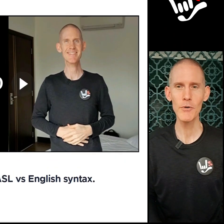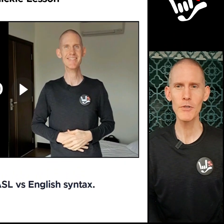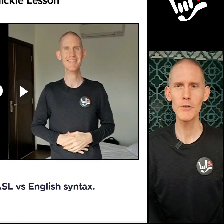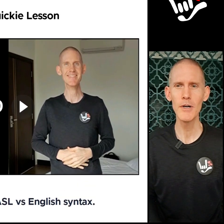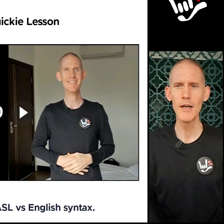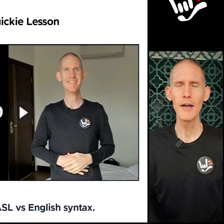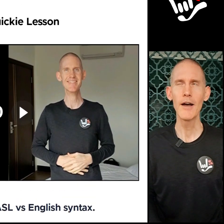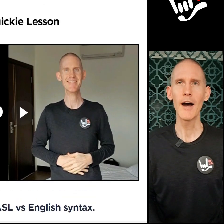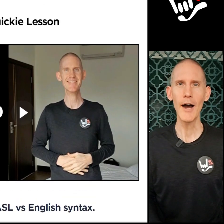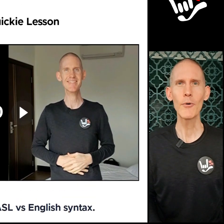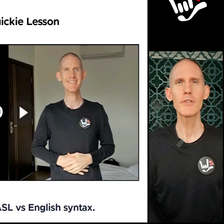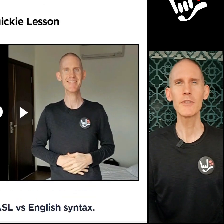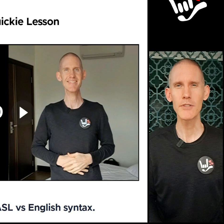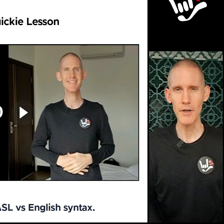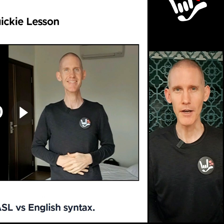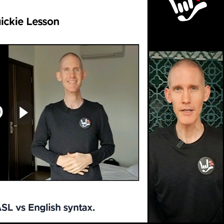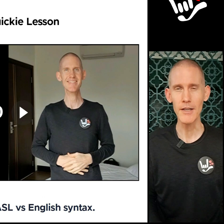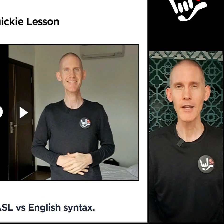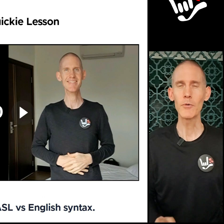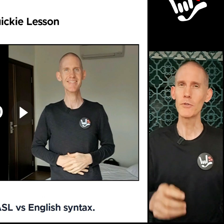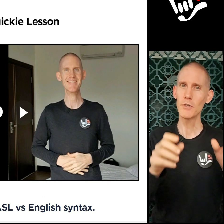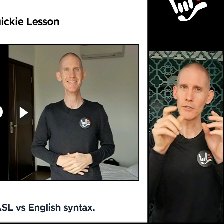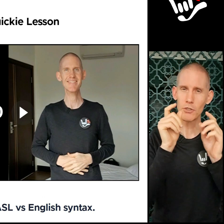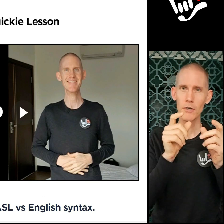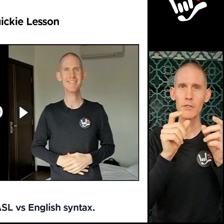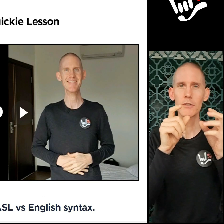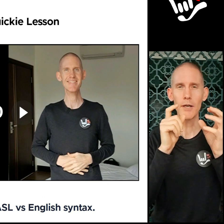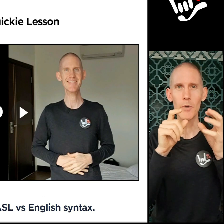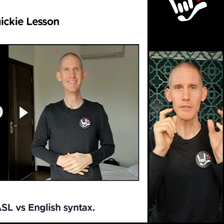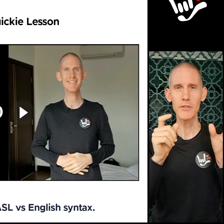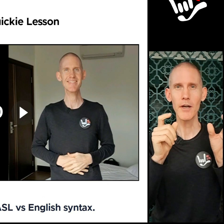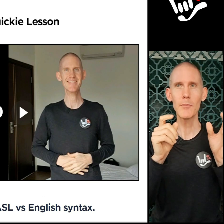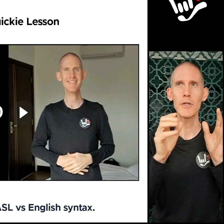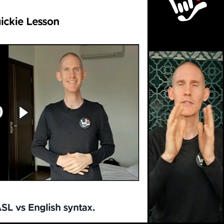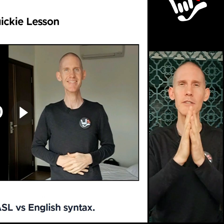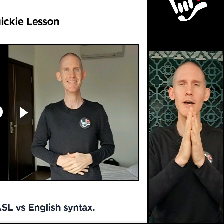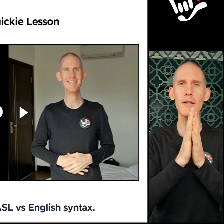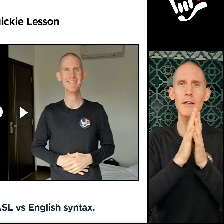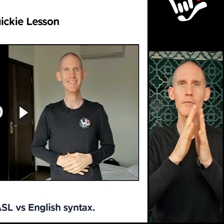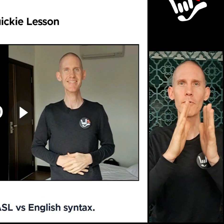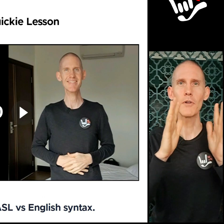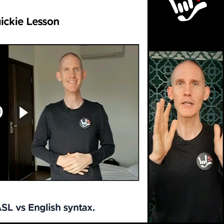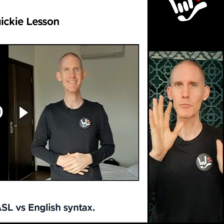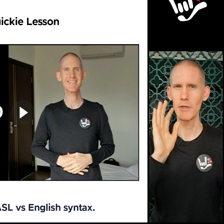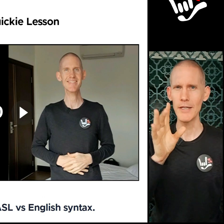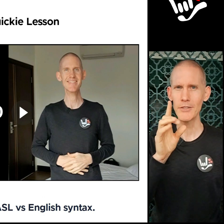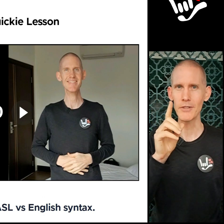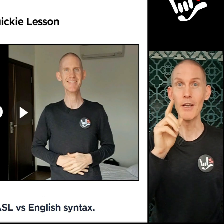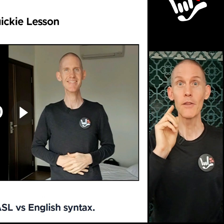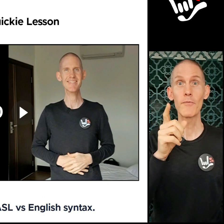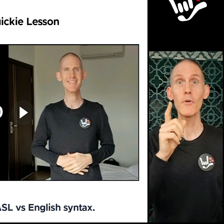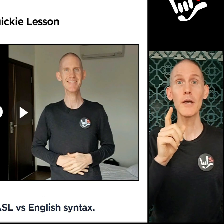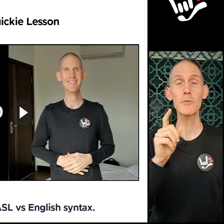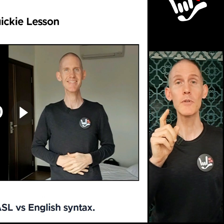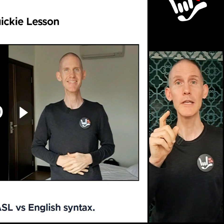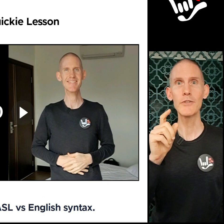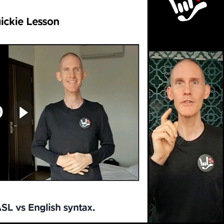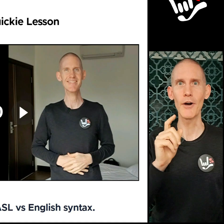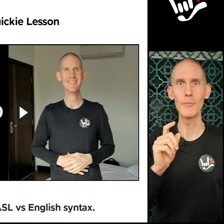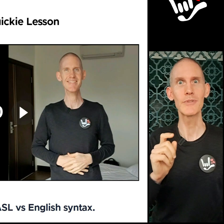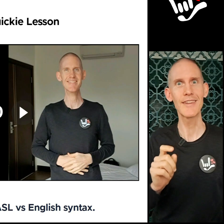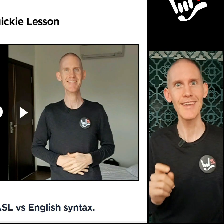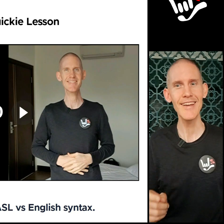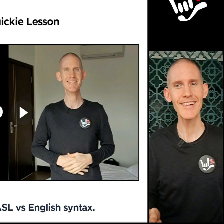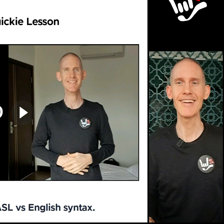going to show you how to sign. We'll do it in chunks, sign by sign, but it's not like a full explanation. The full